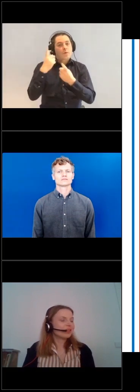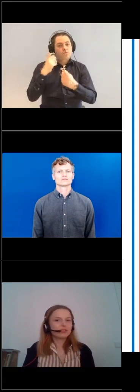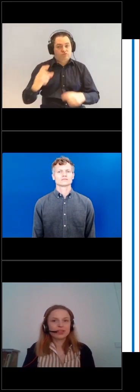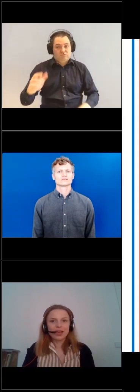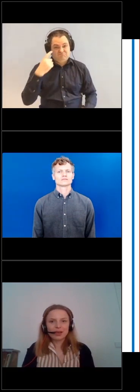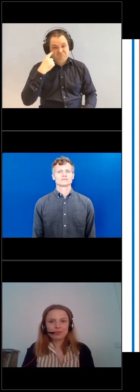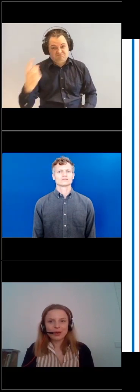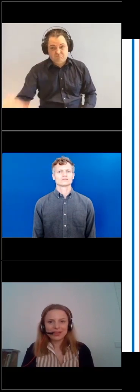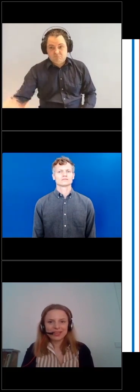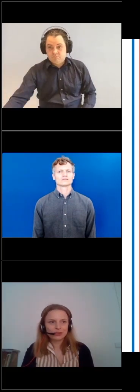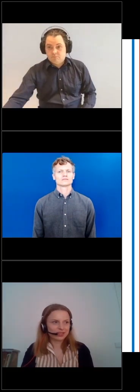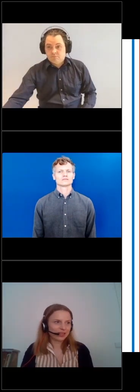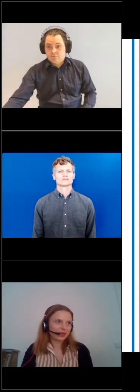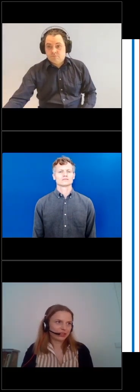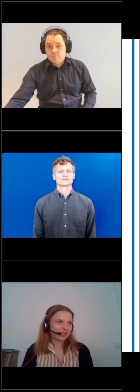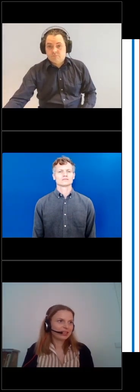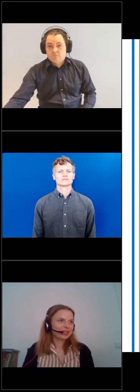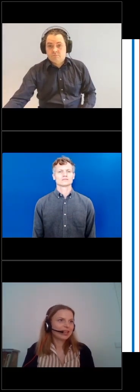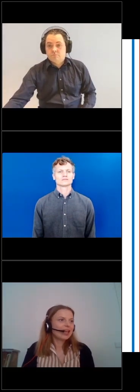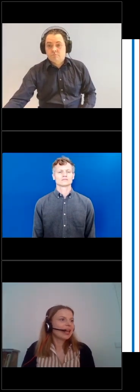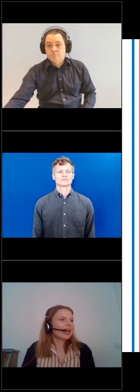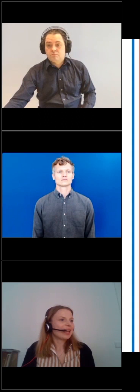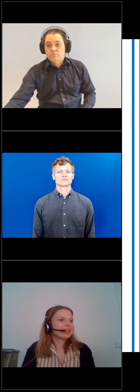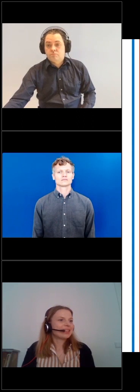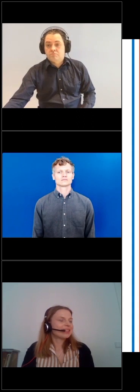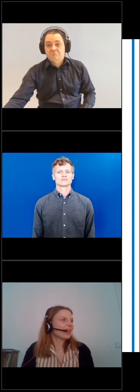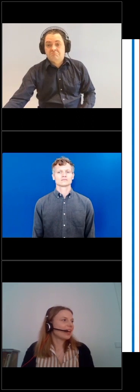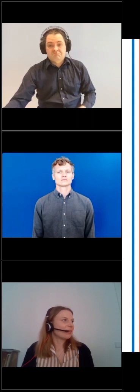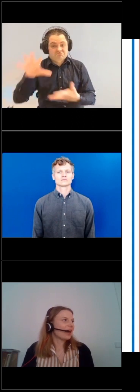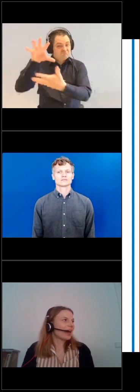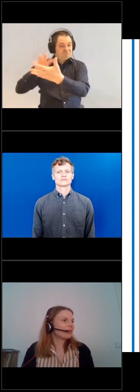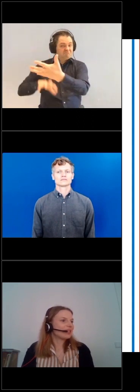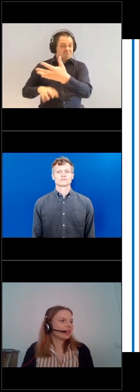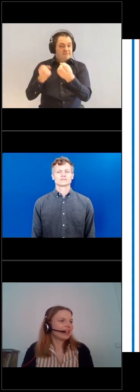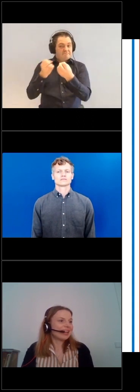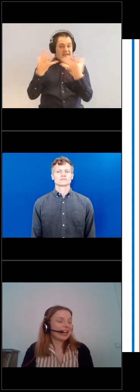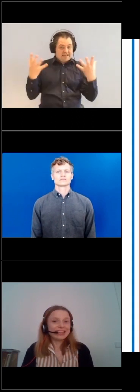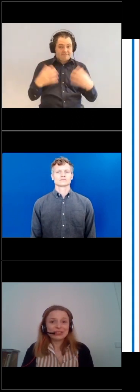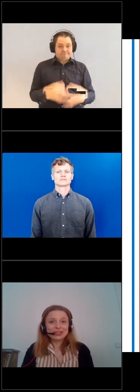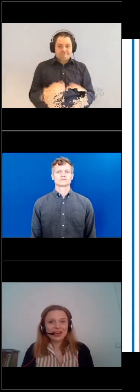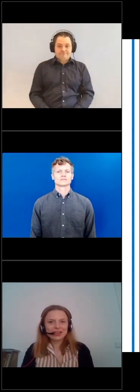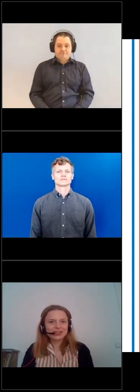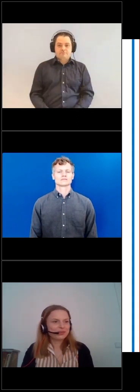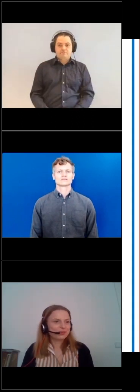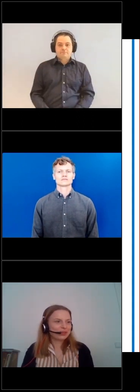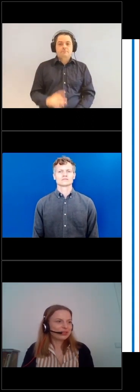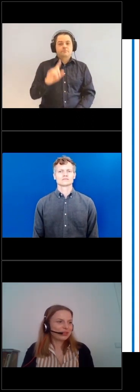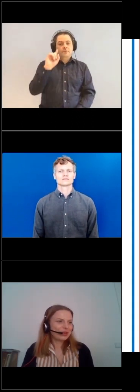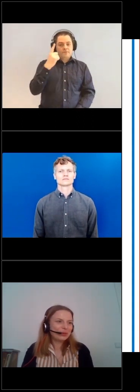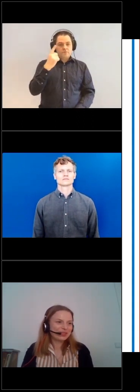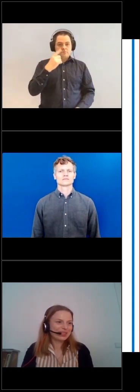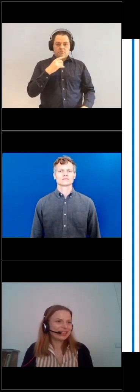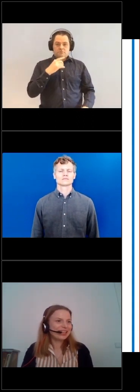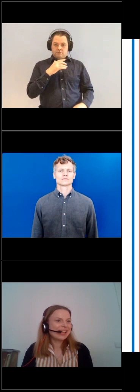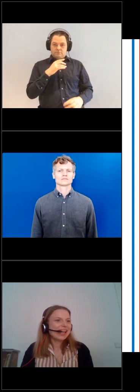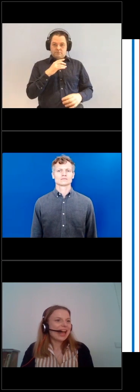we received quite many interesting questions, and I would actually like to start with one to